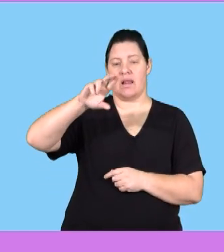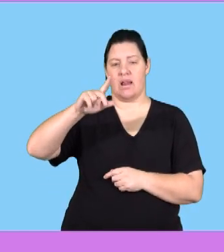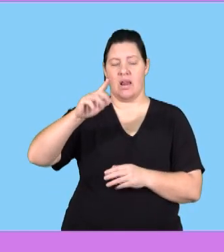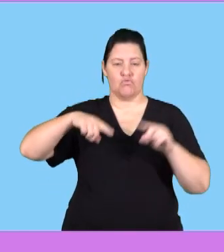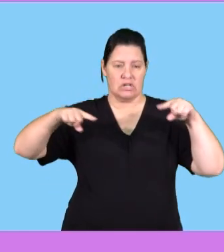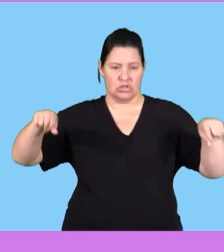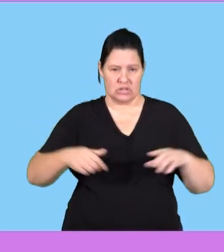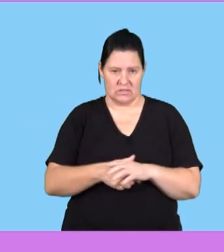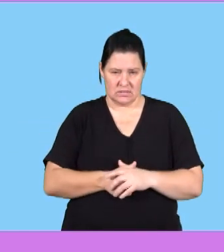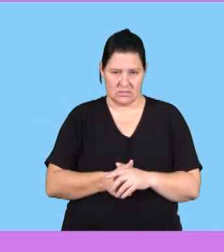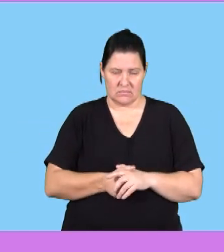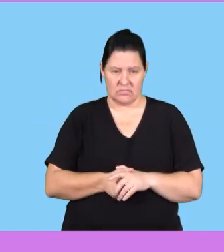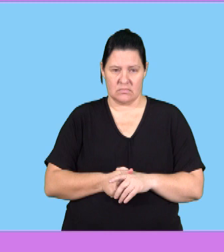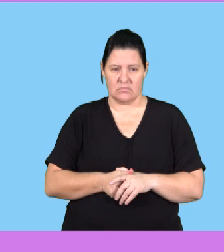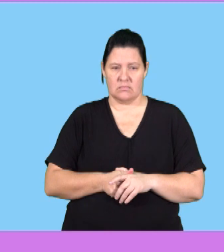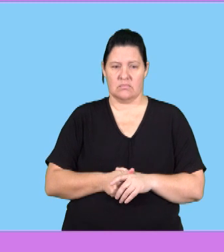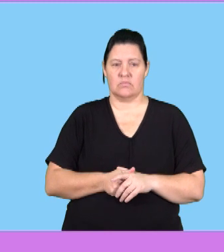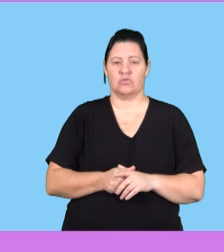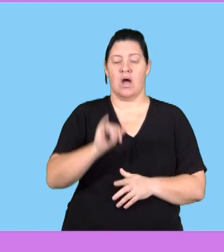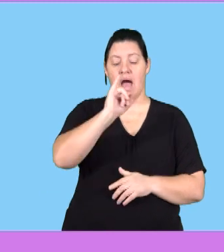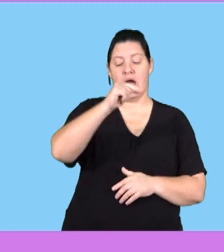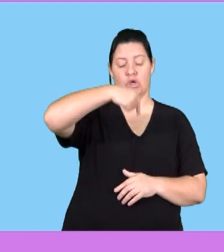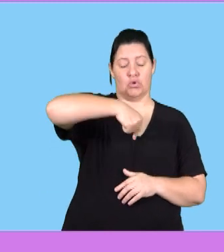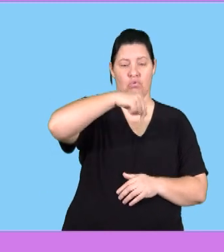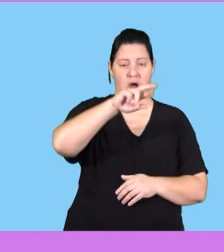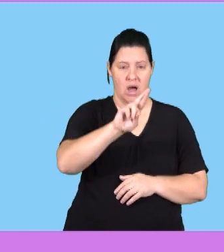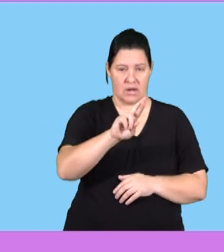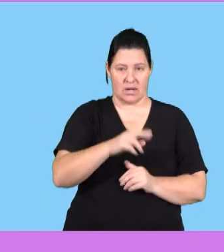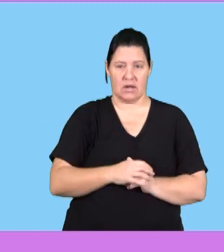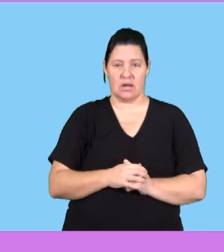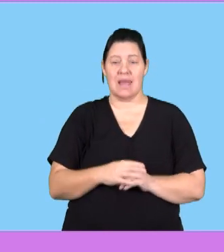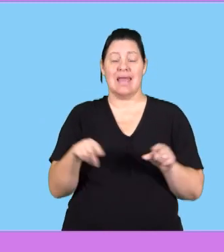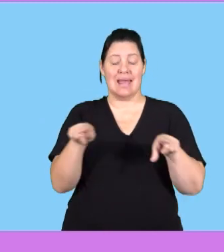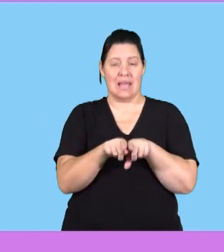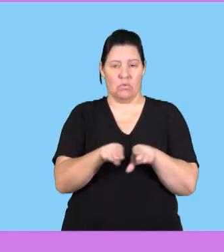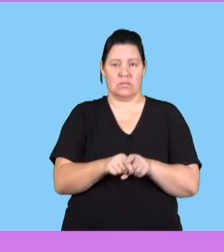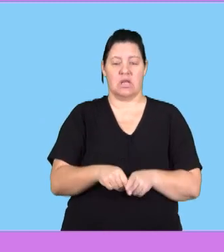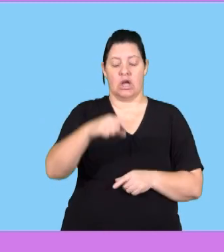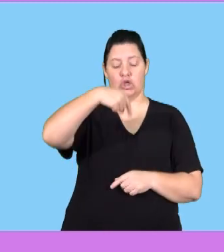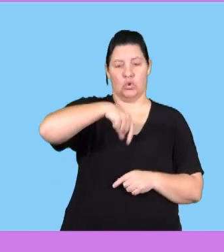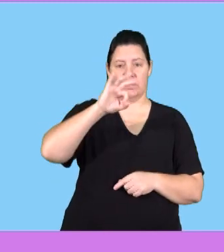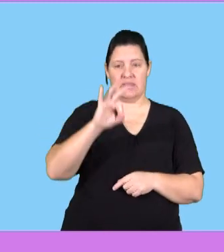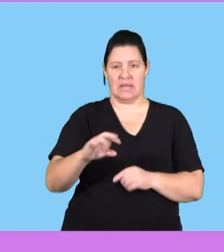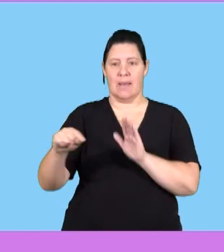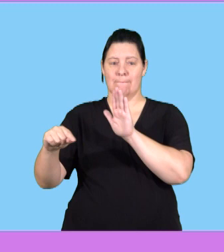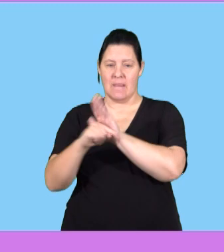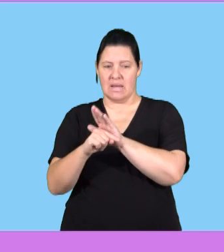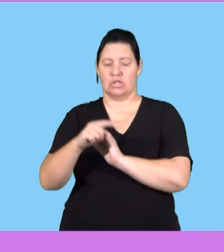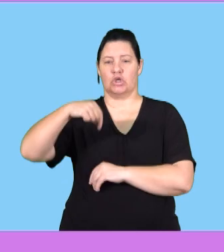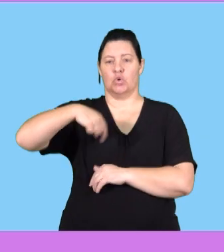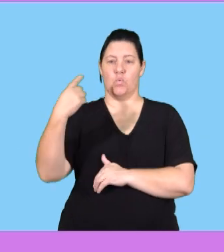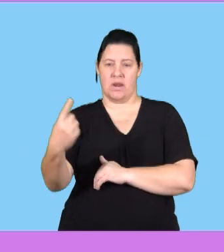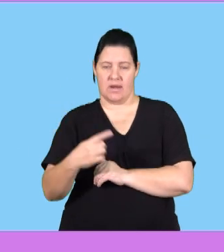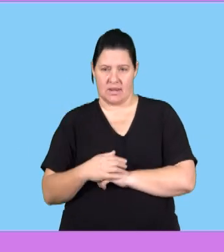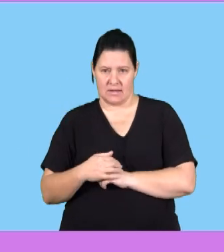will do this here in the right-hand corner. So IQR, we said equals Q3